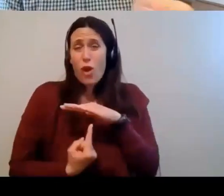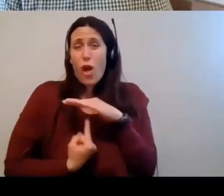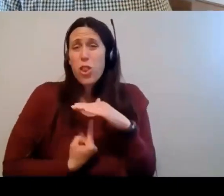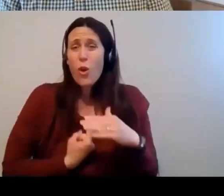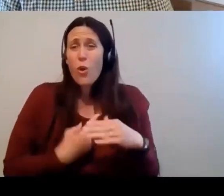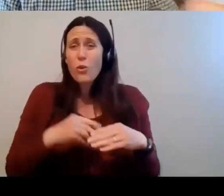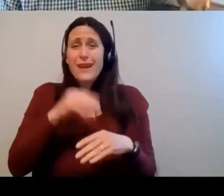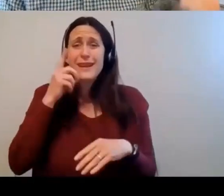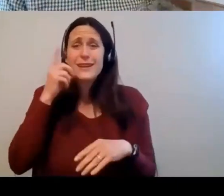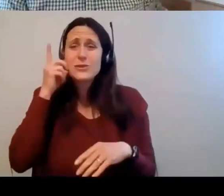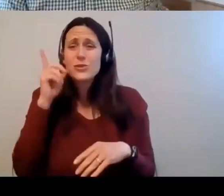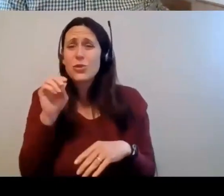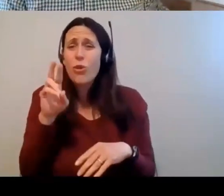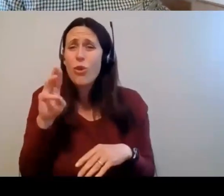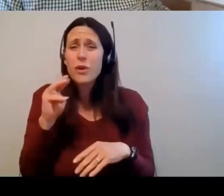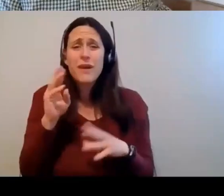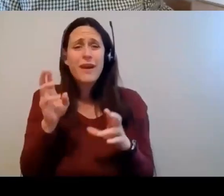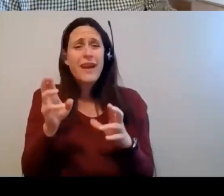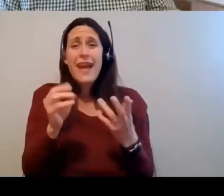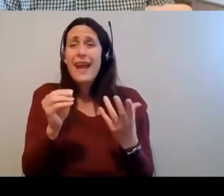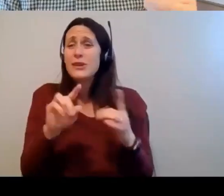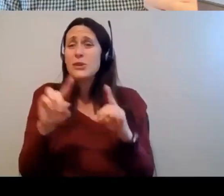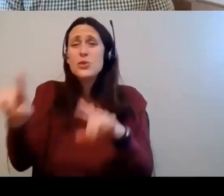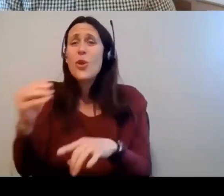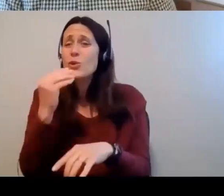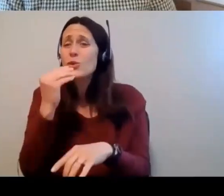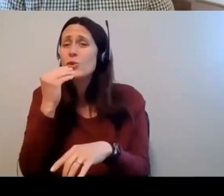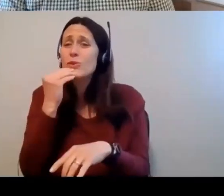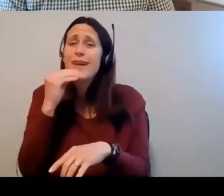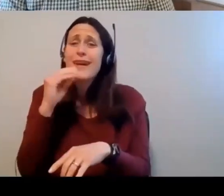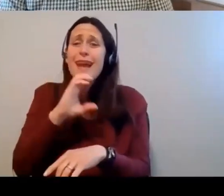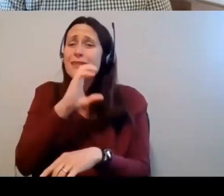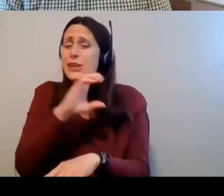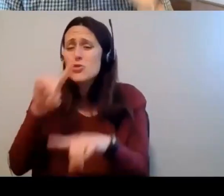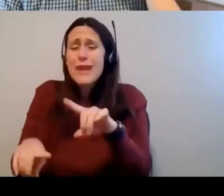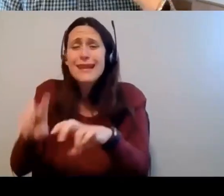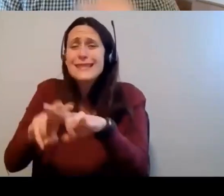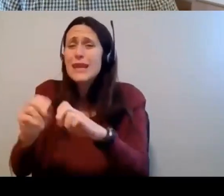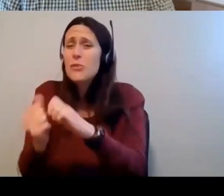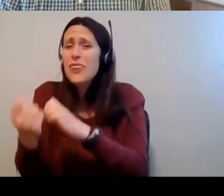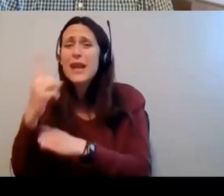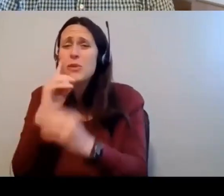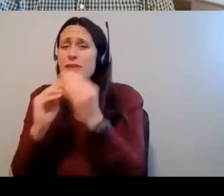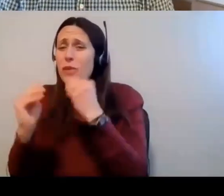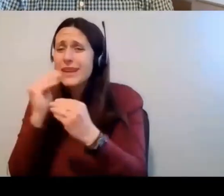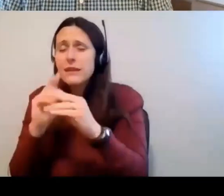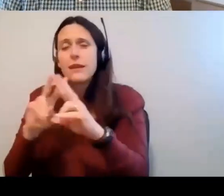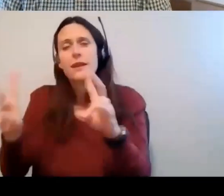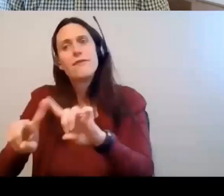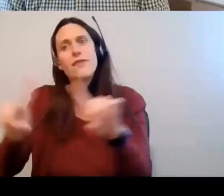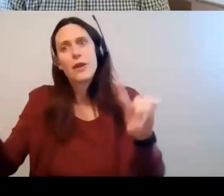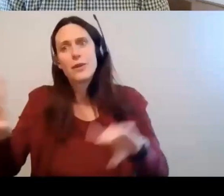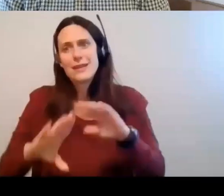And when you go to the dining hall and you can't sit with people to eat. It's very different than what we might have thought of as